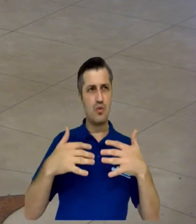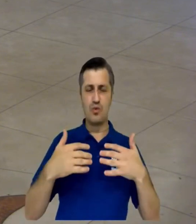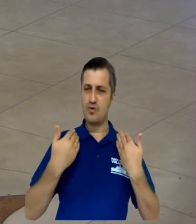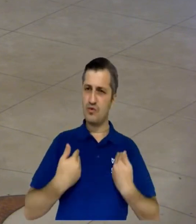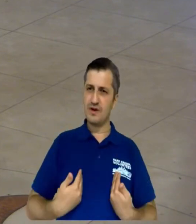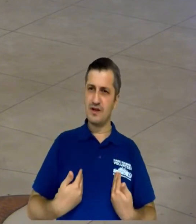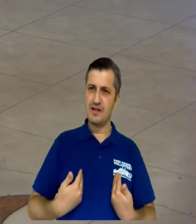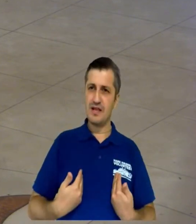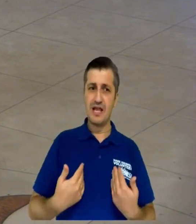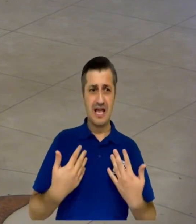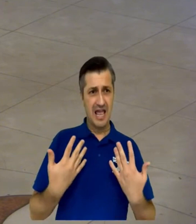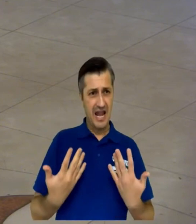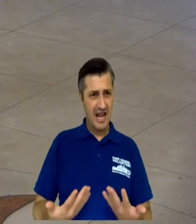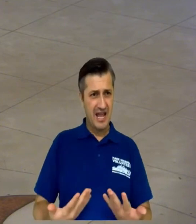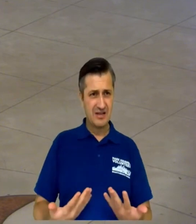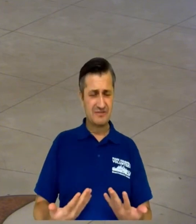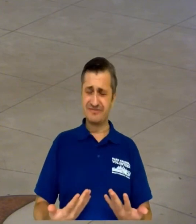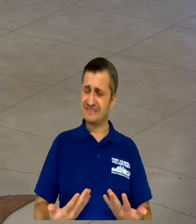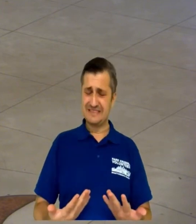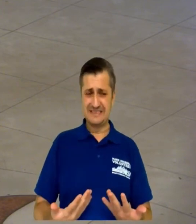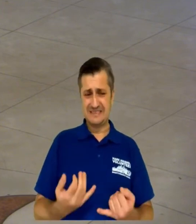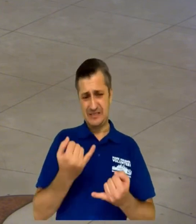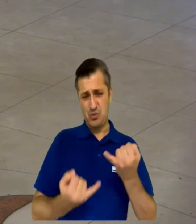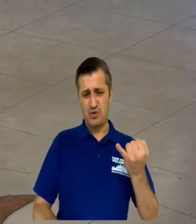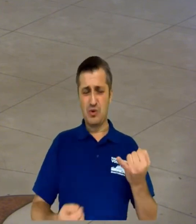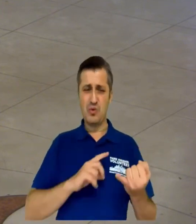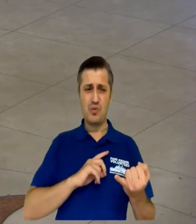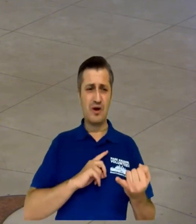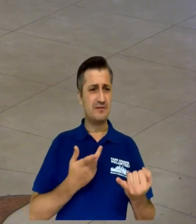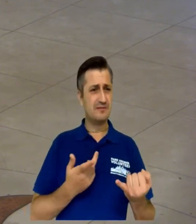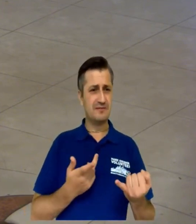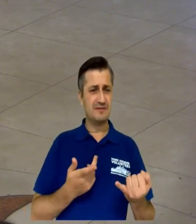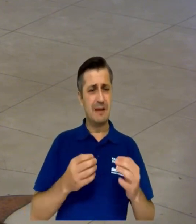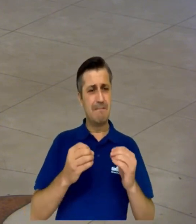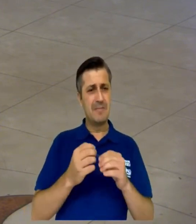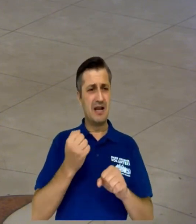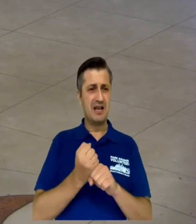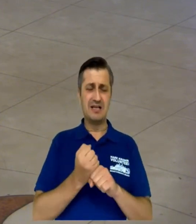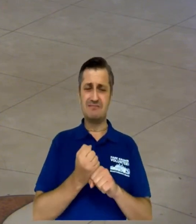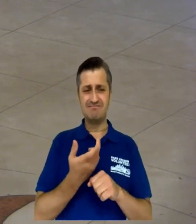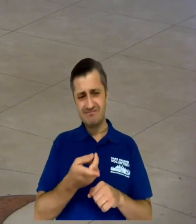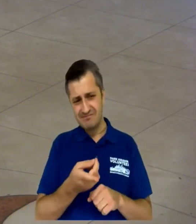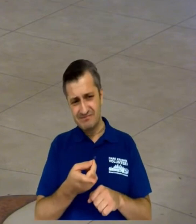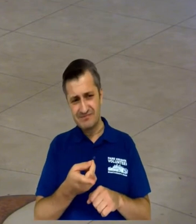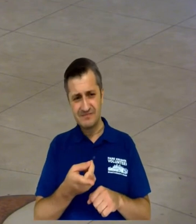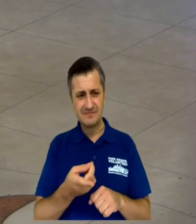keep his family happy with wealth, could he? So, there's more to just trying to accumulate